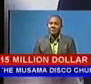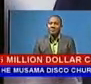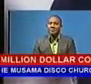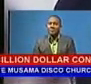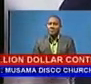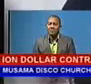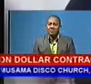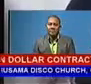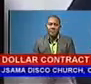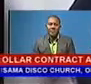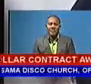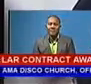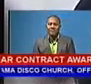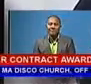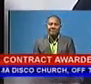44.